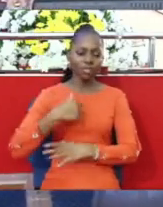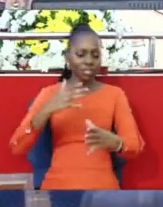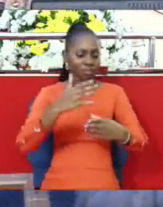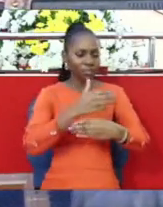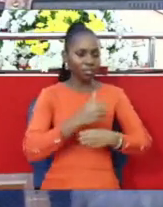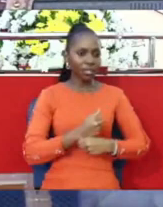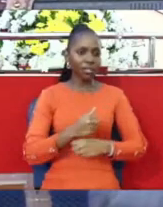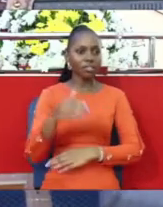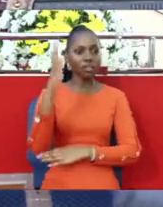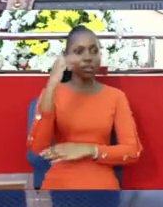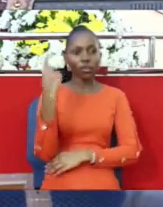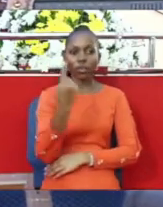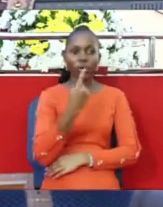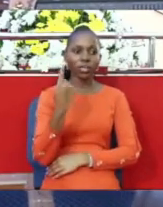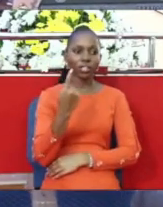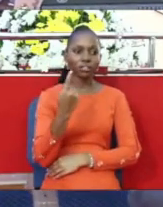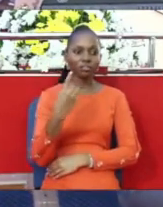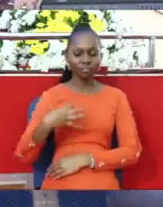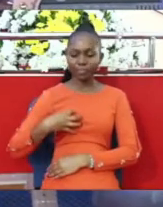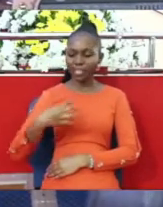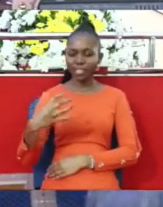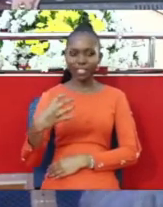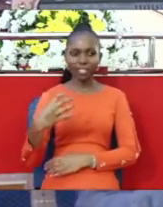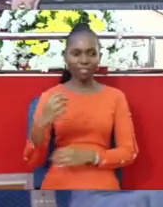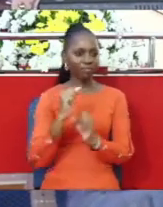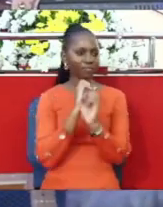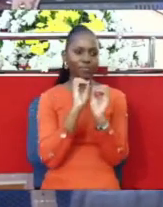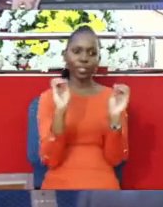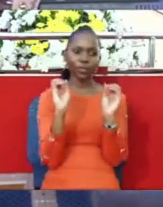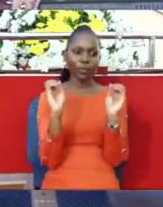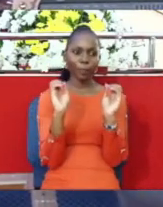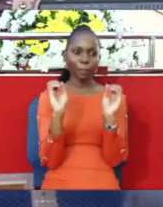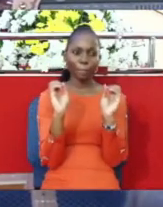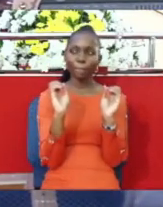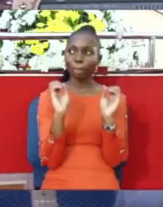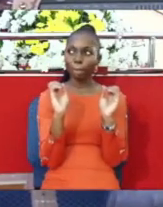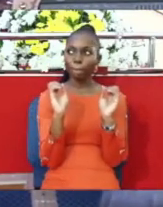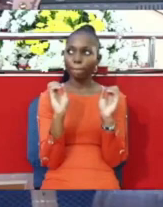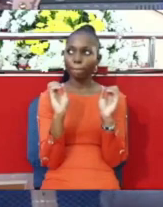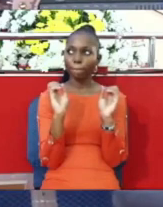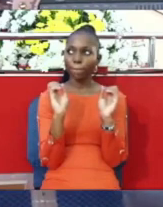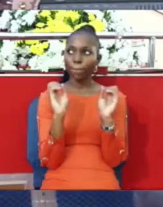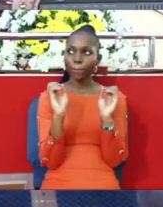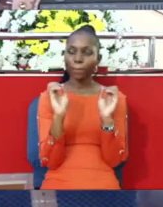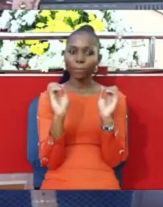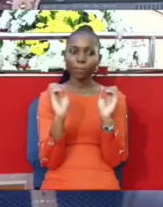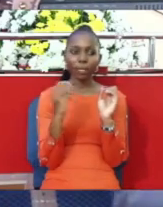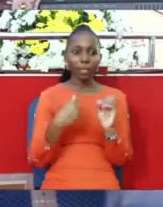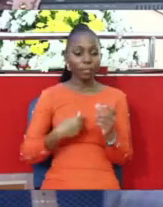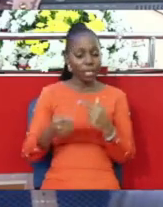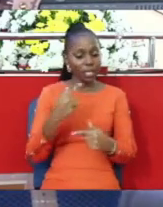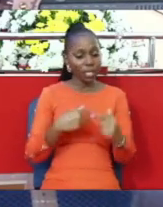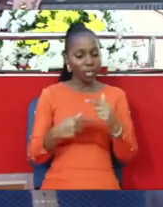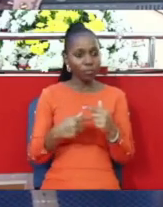was everything. Napo nitoa kwenye chumba kimoja. You know the three in one. Ambacho kina kila kitu. It was the kitchen. Ina jiko. It was the